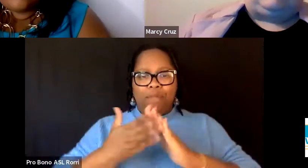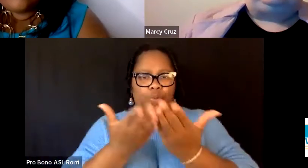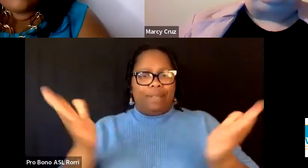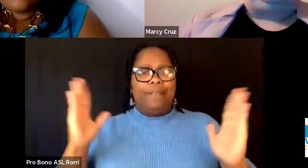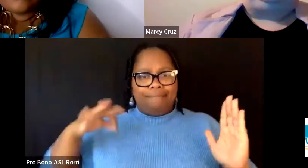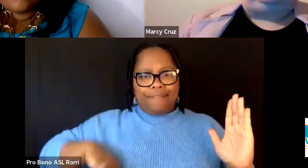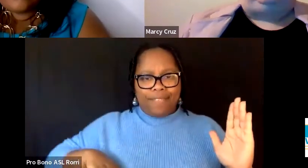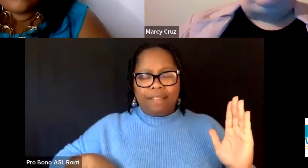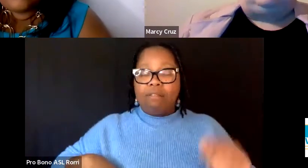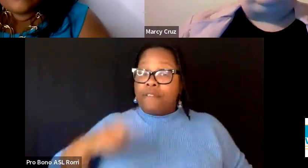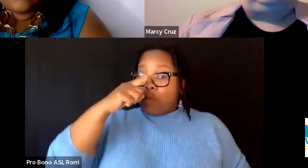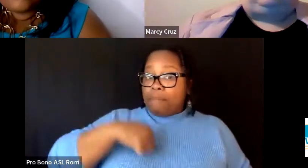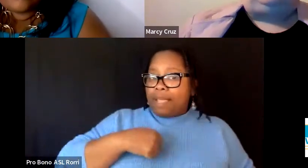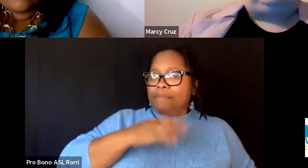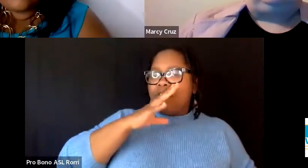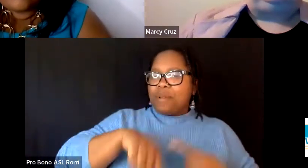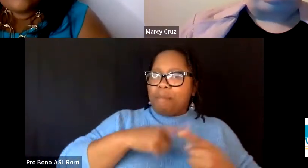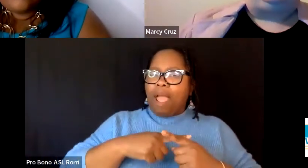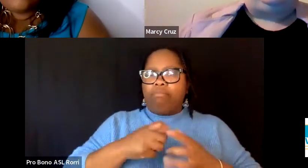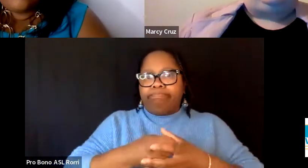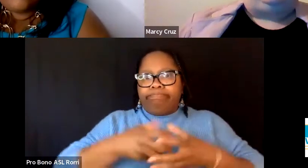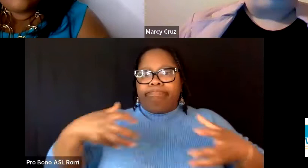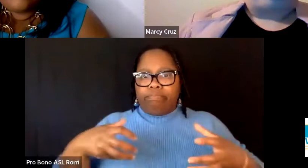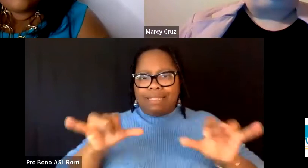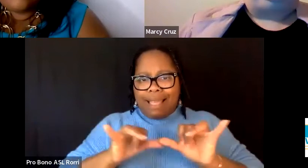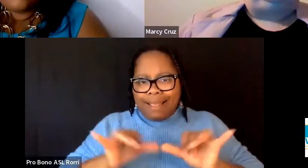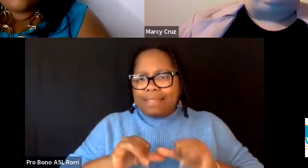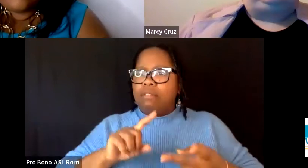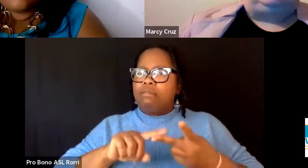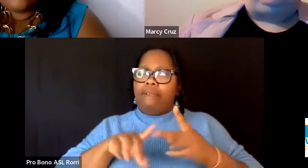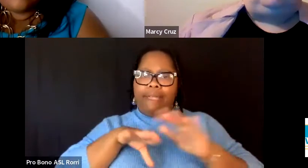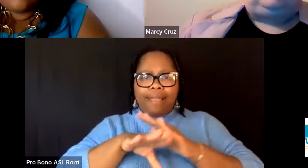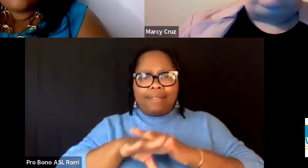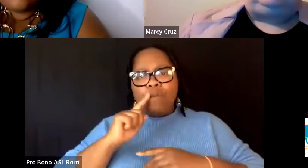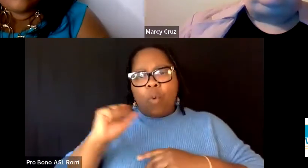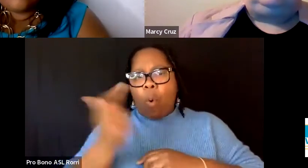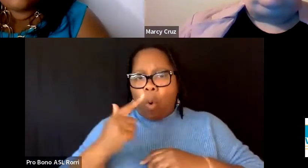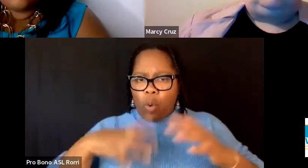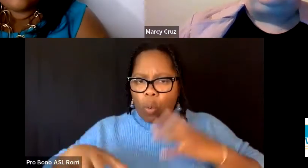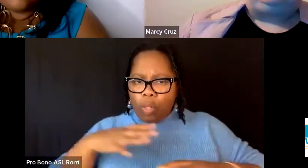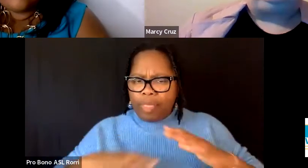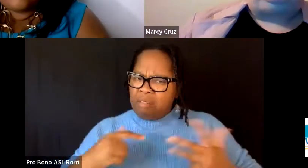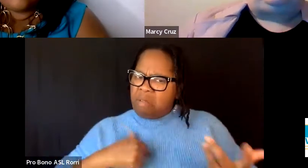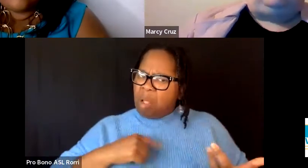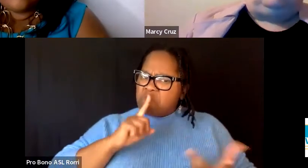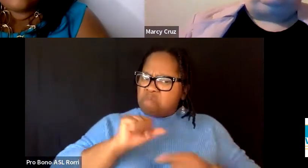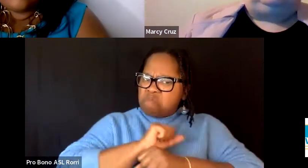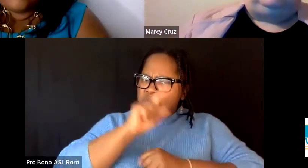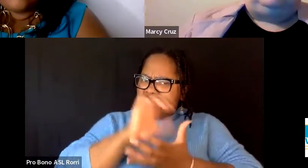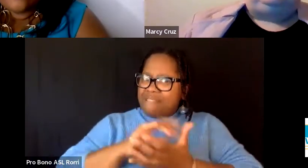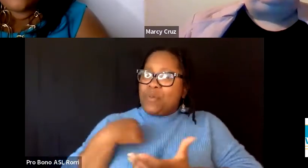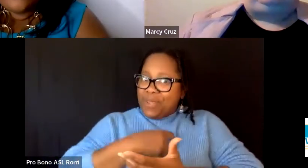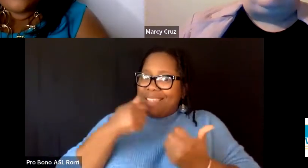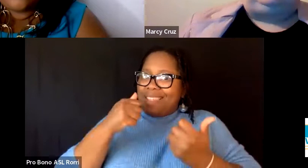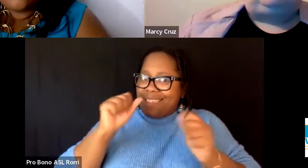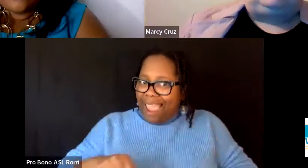extended sizes and giving access to all for clothing, like I really believe that as a community, we can achieve that goal.